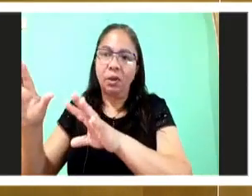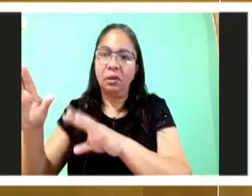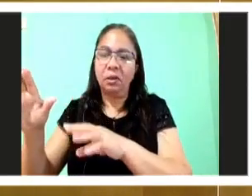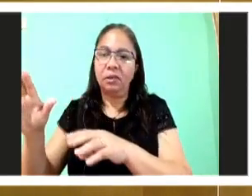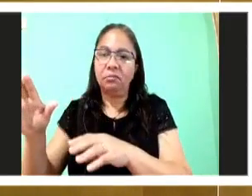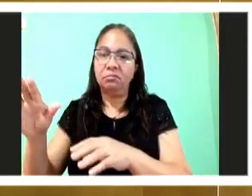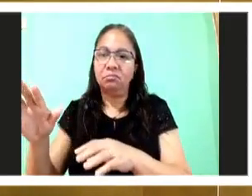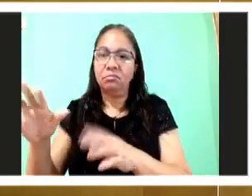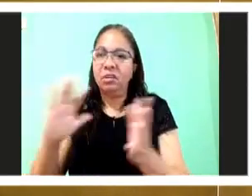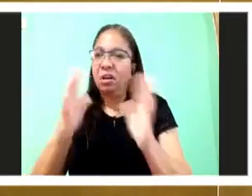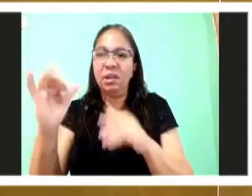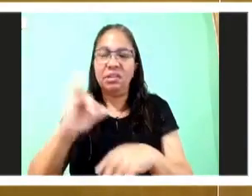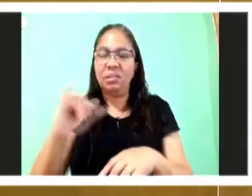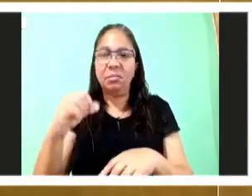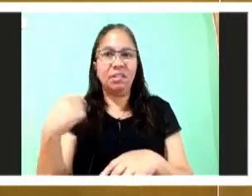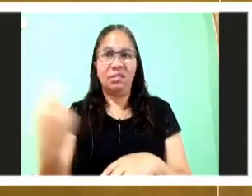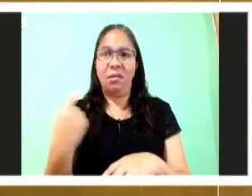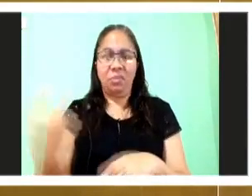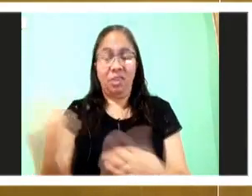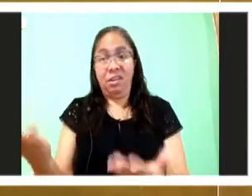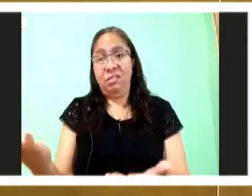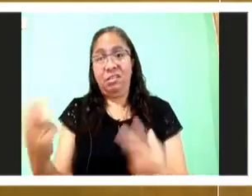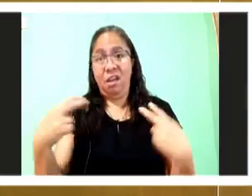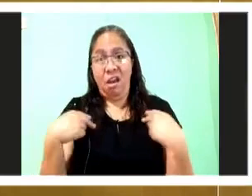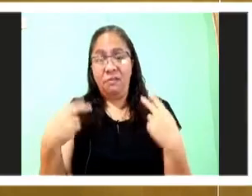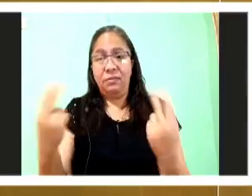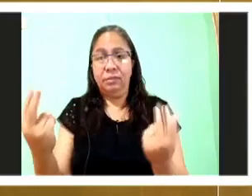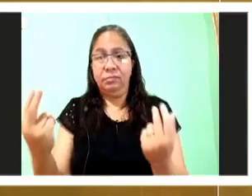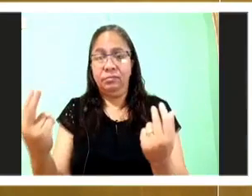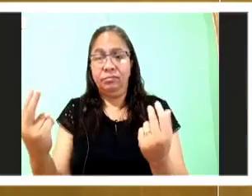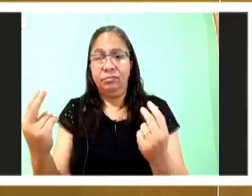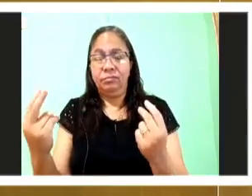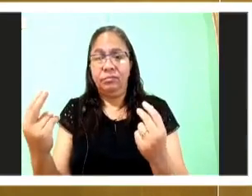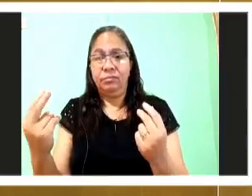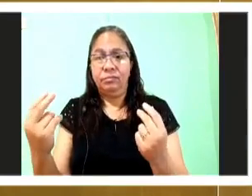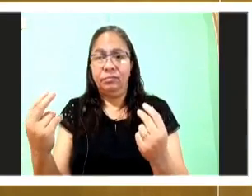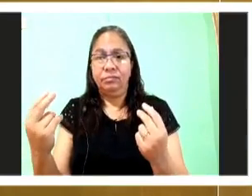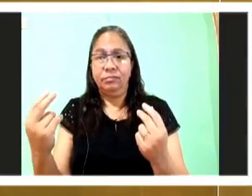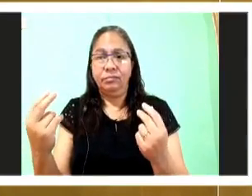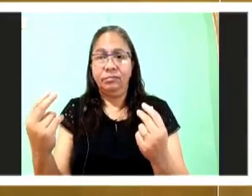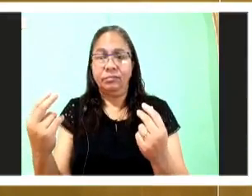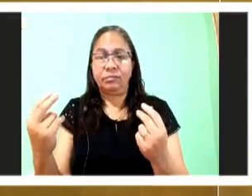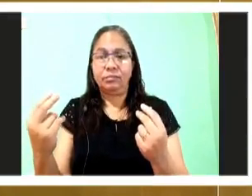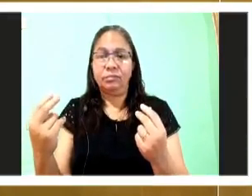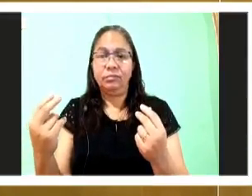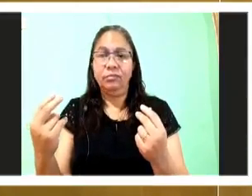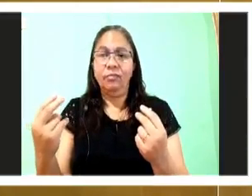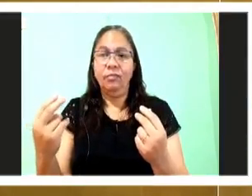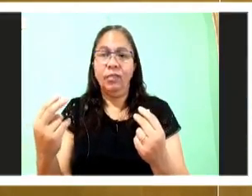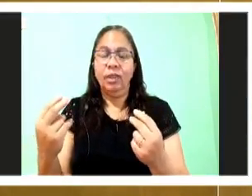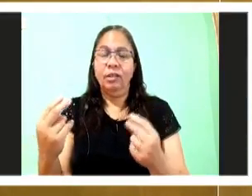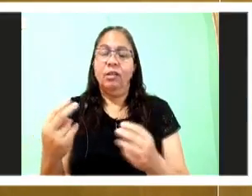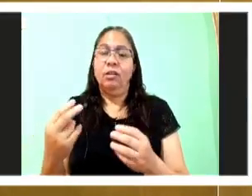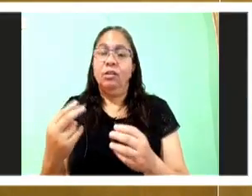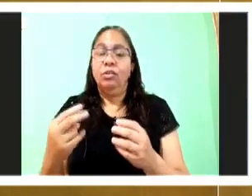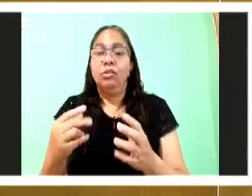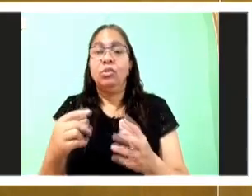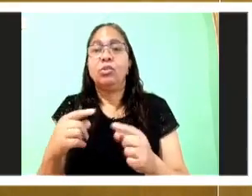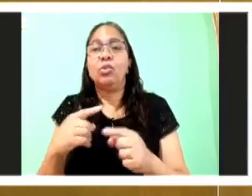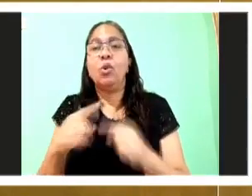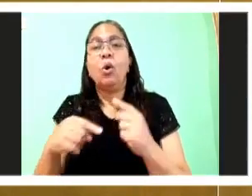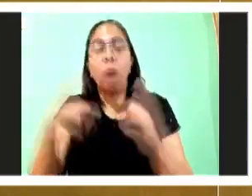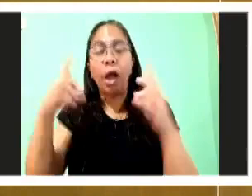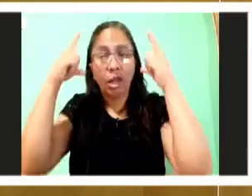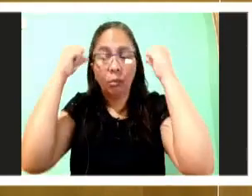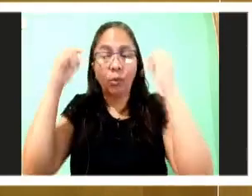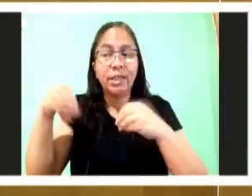Genesis, that these two are equal but different. And so by giving the provision that Moses gave,